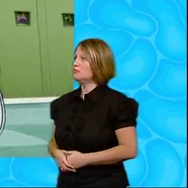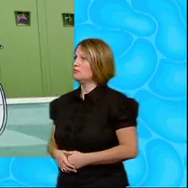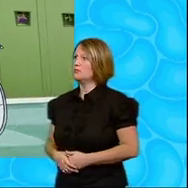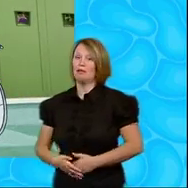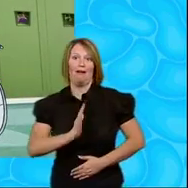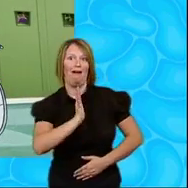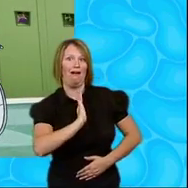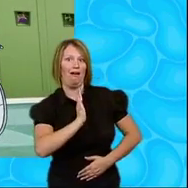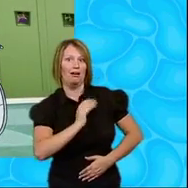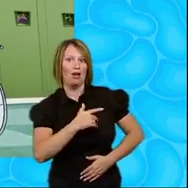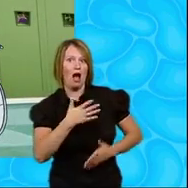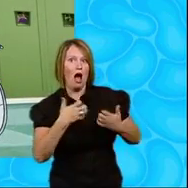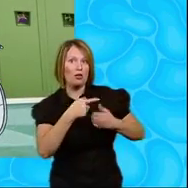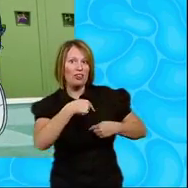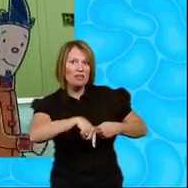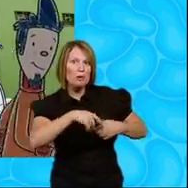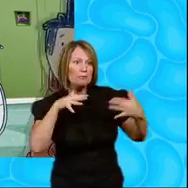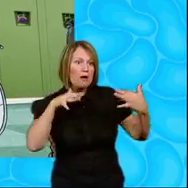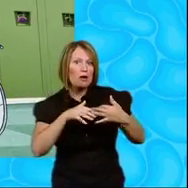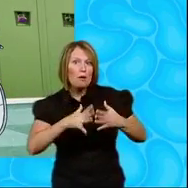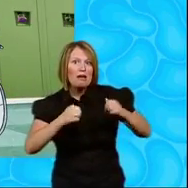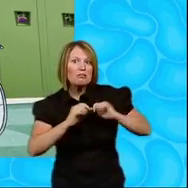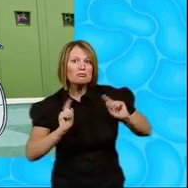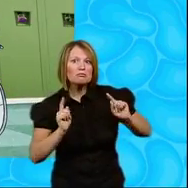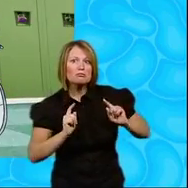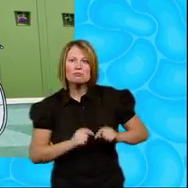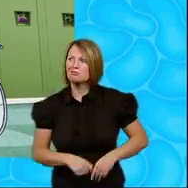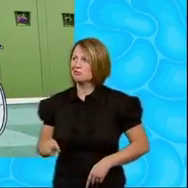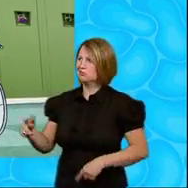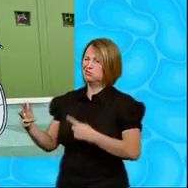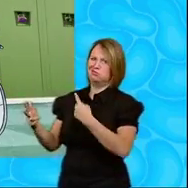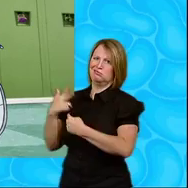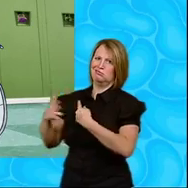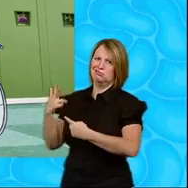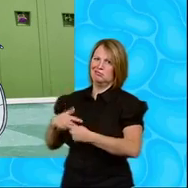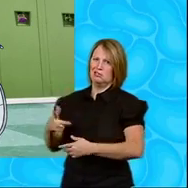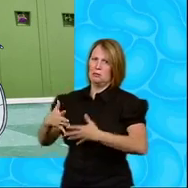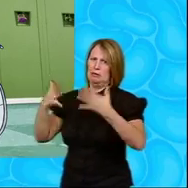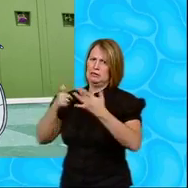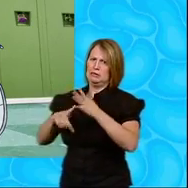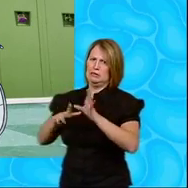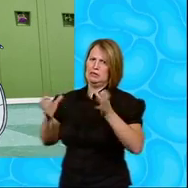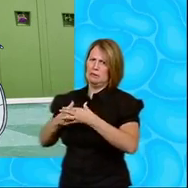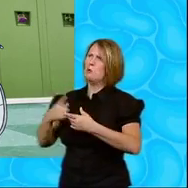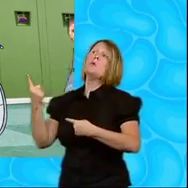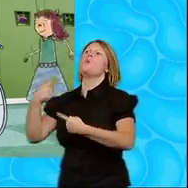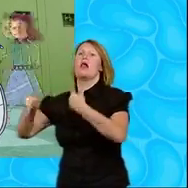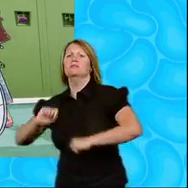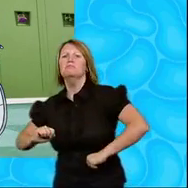Hi, Bobby. Who do you think's going to win the big match this weekend? Are you joking? The Great Big City team. Who